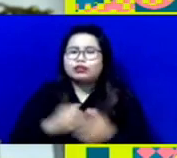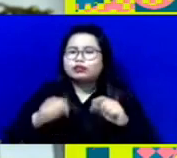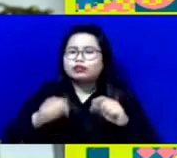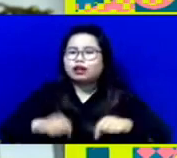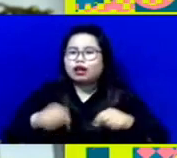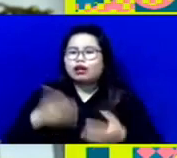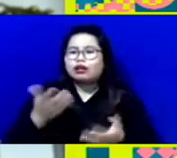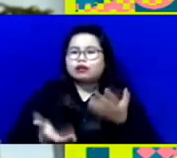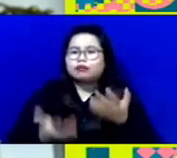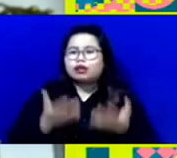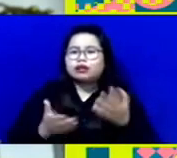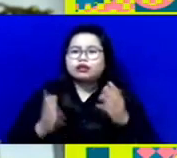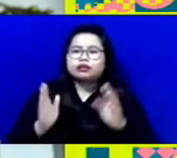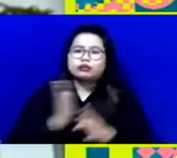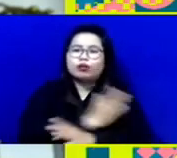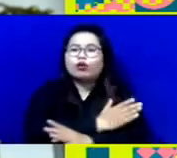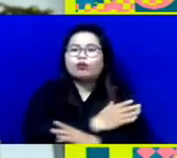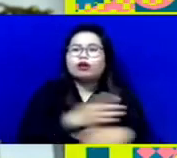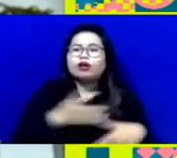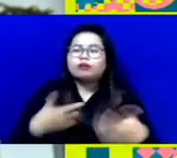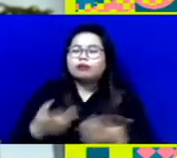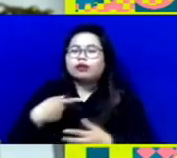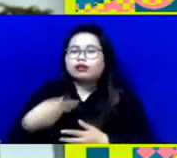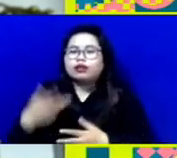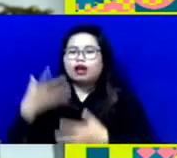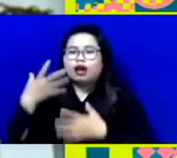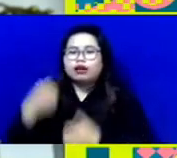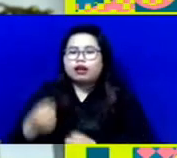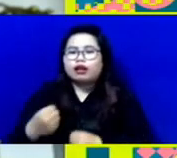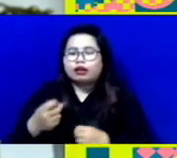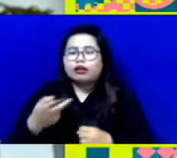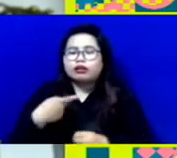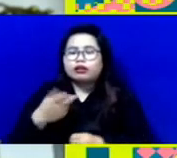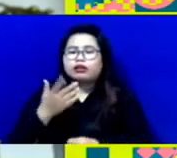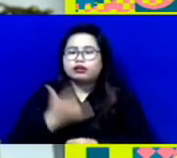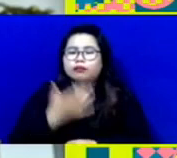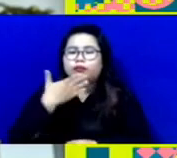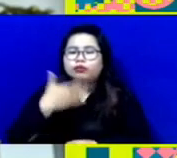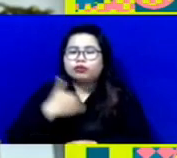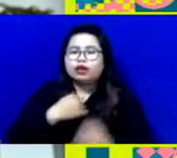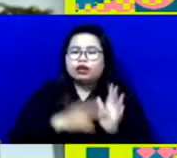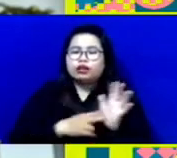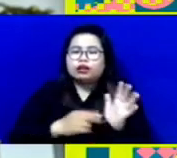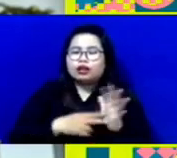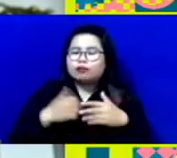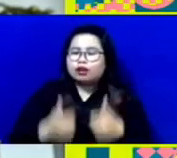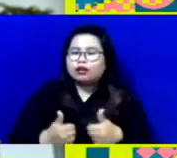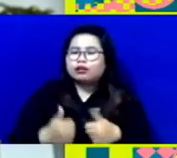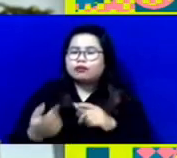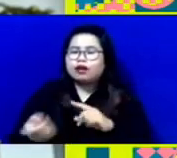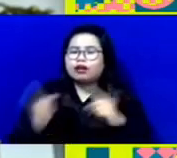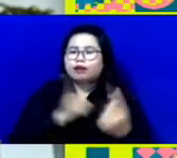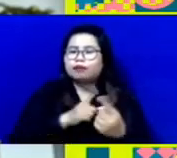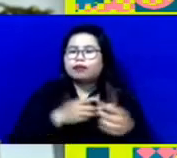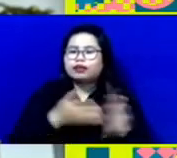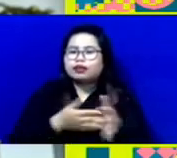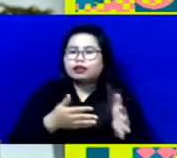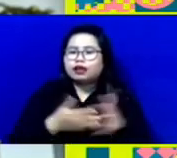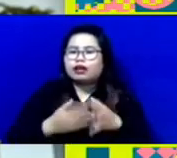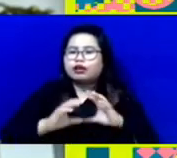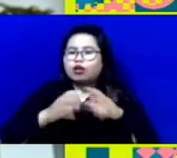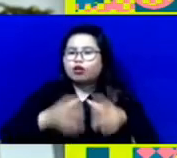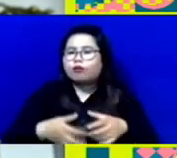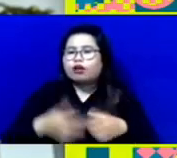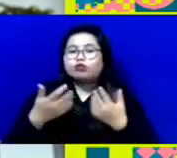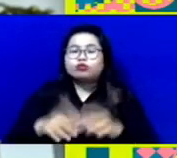and keep our values in check to address current global challenges. It's been 2 years since the pandemic